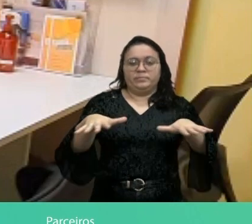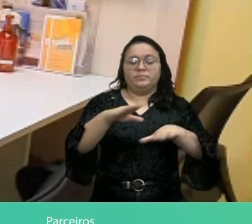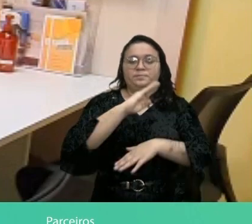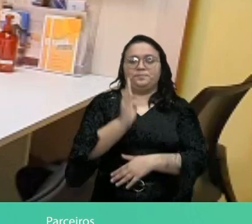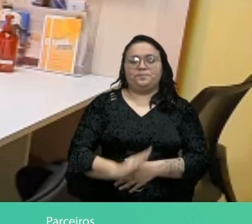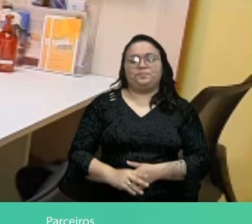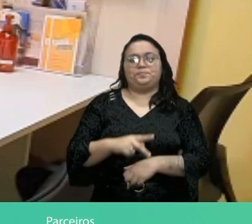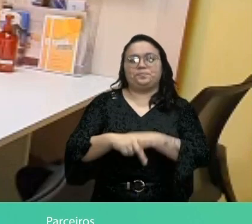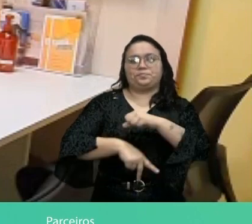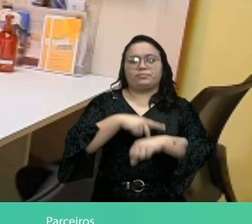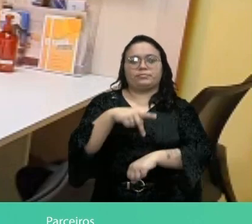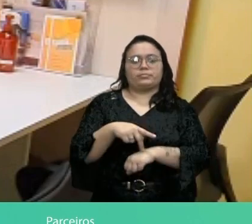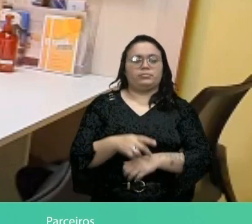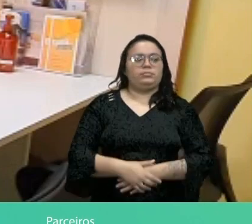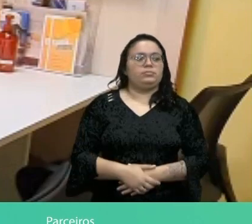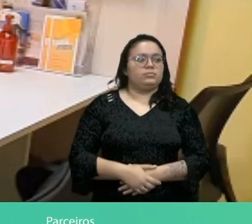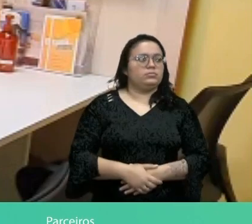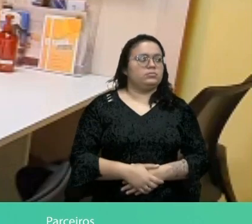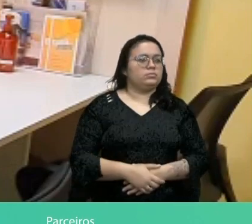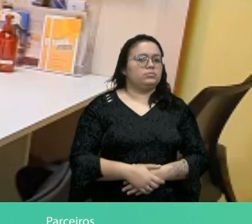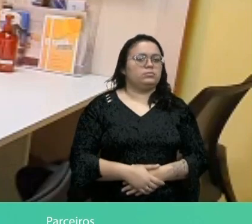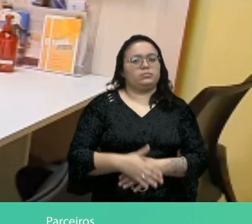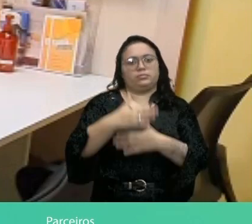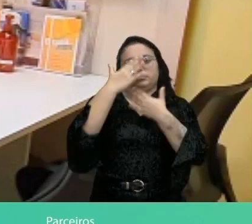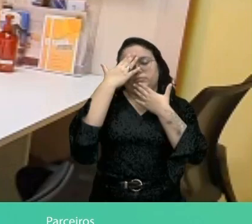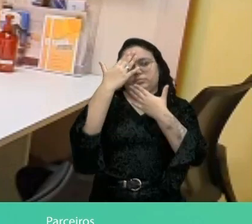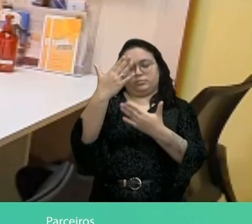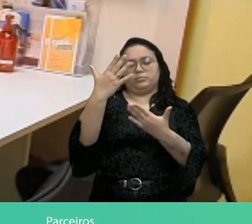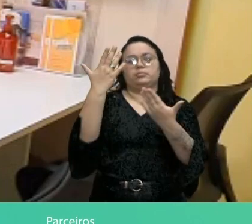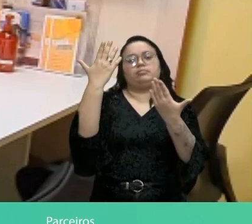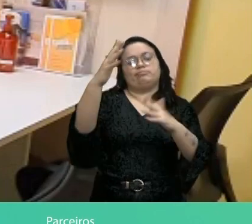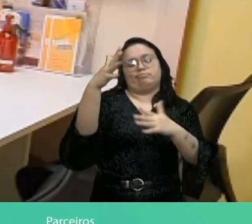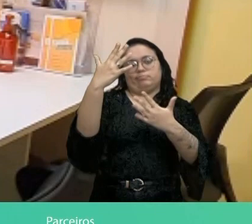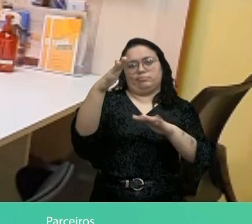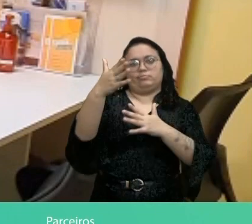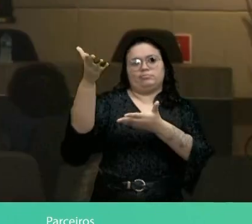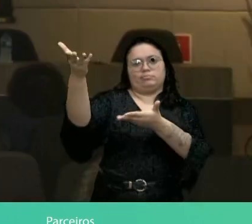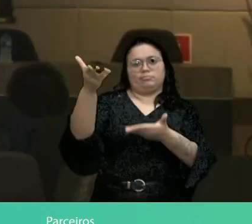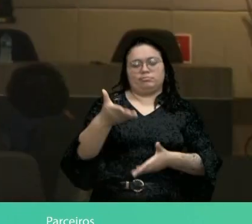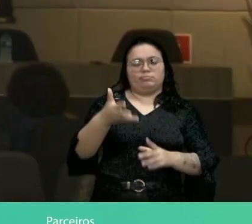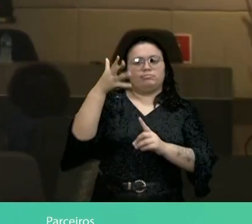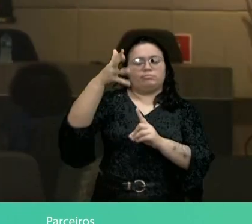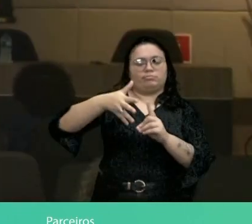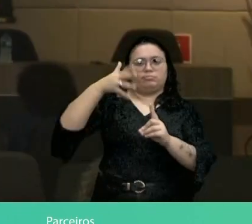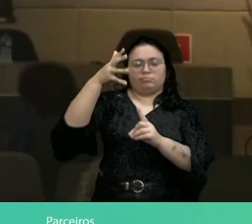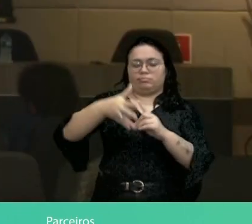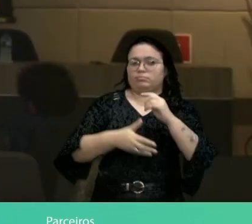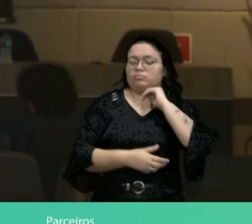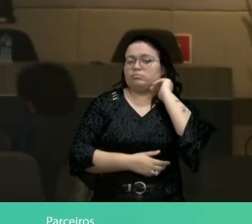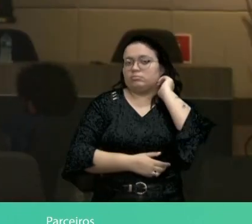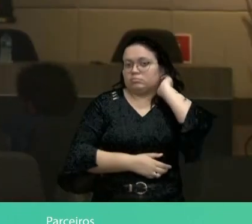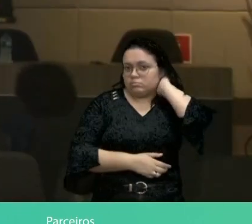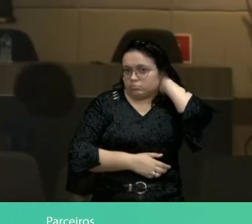And so, you know, that's what it is. Okay, thank you. A round of applause.